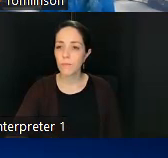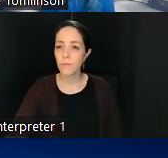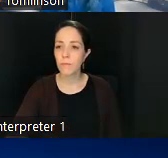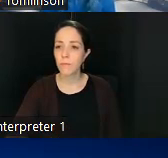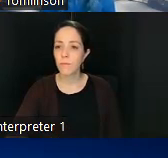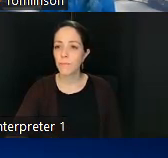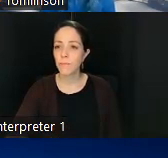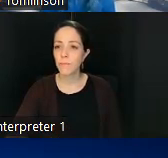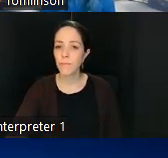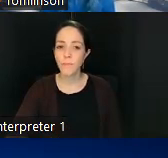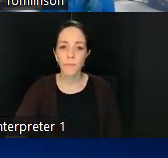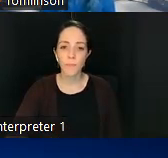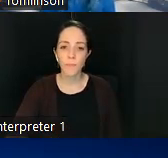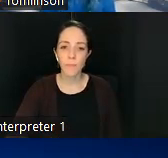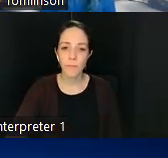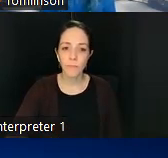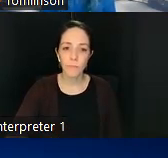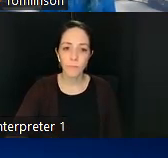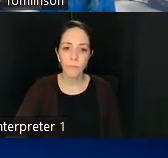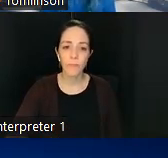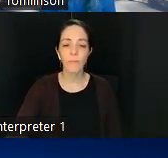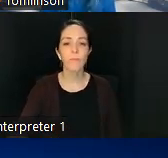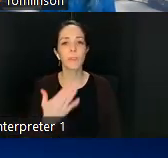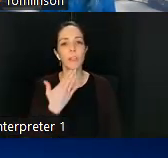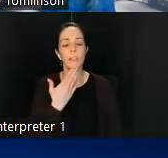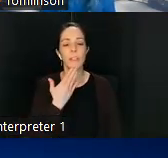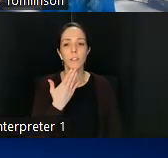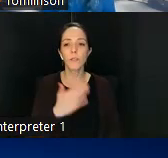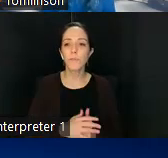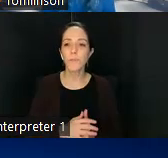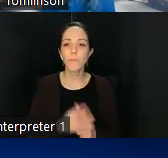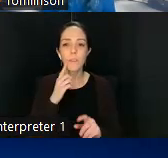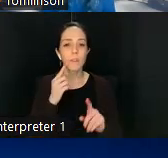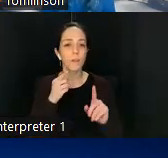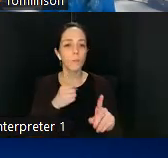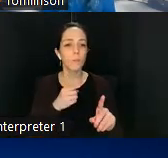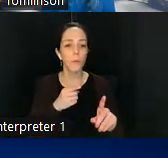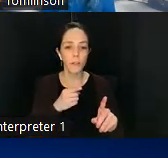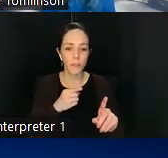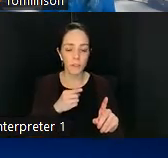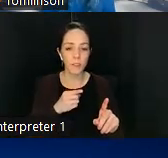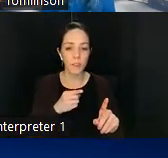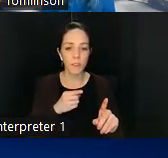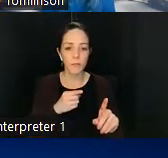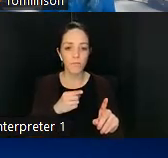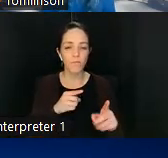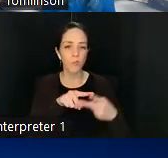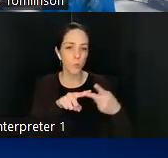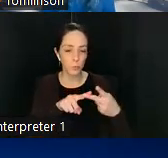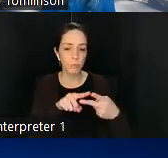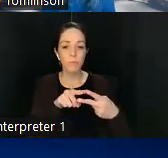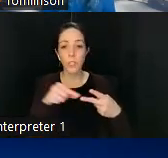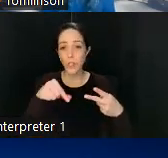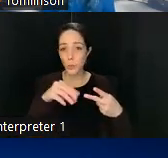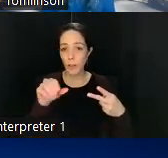Thank you. I have a couple points to make. One is going to take a Q&A question, and it said, can alternates not